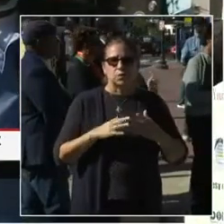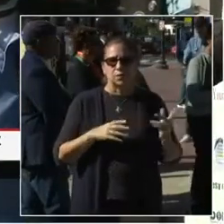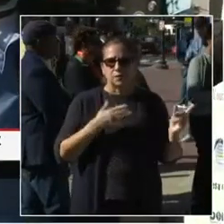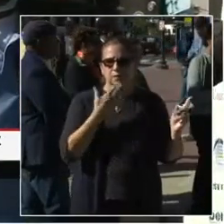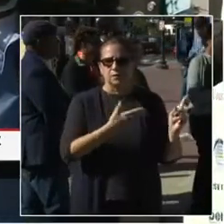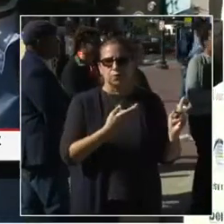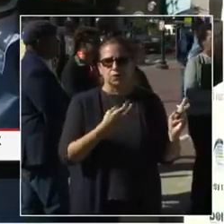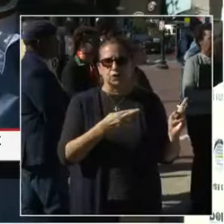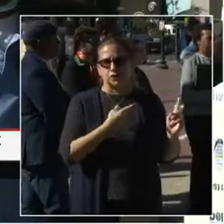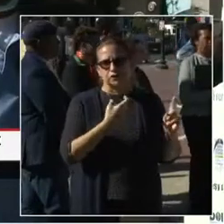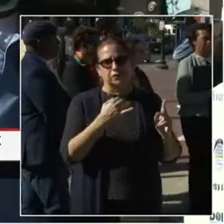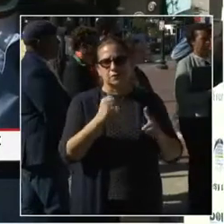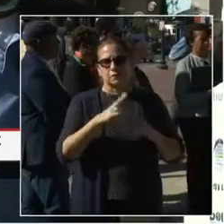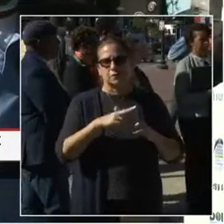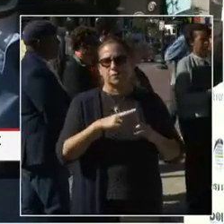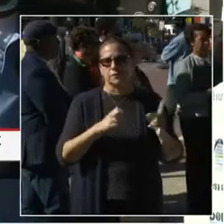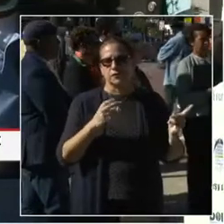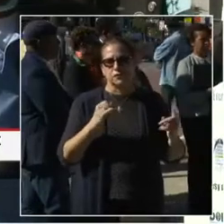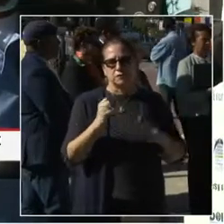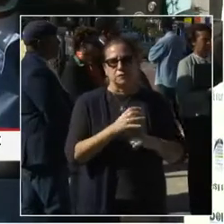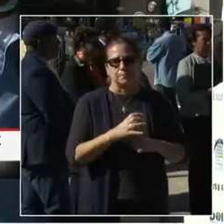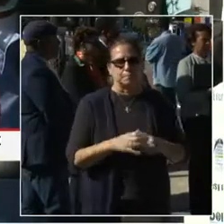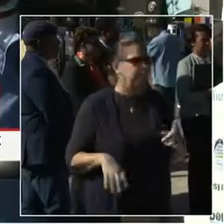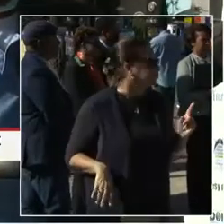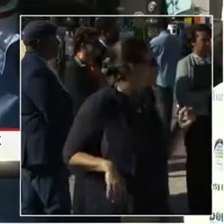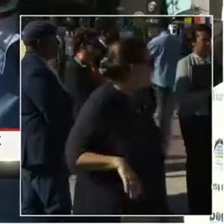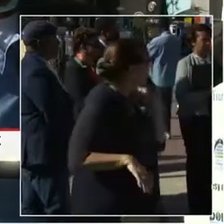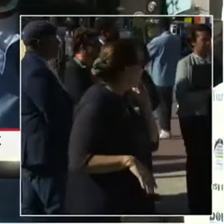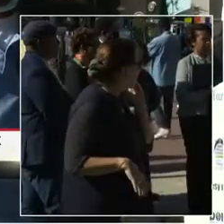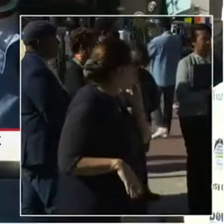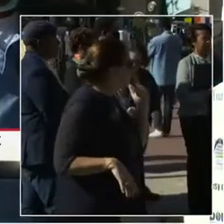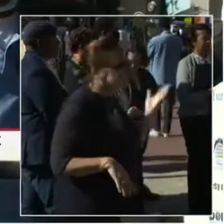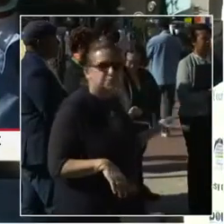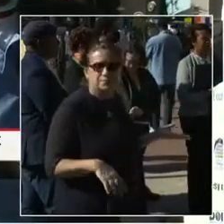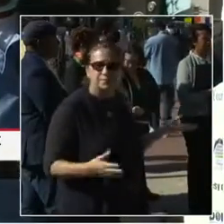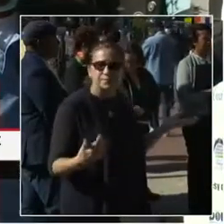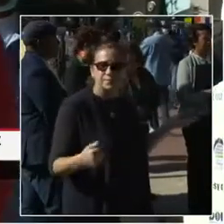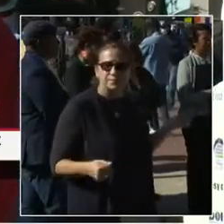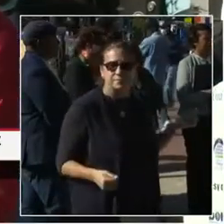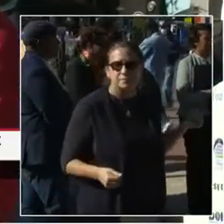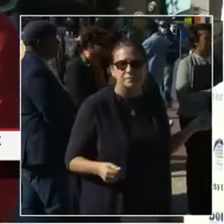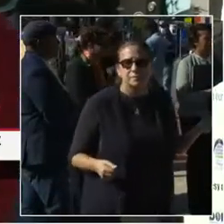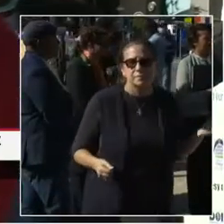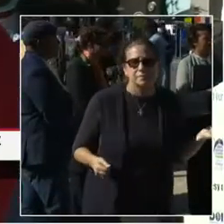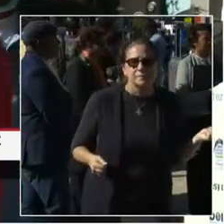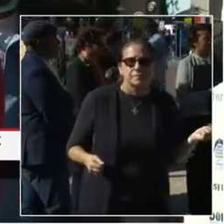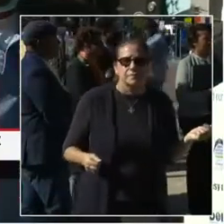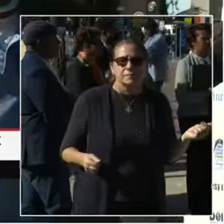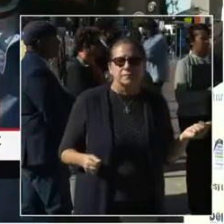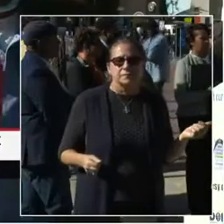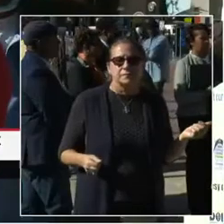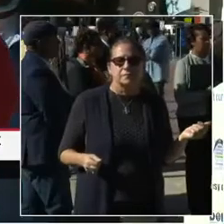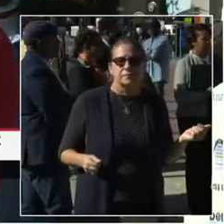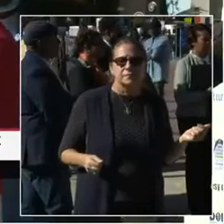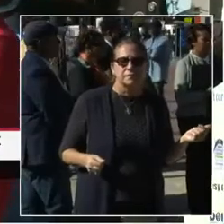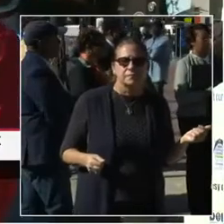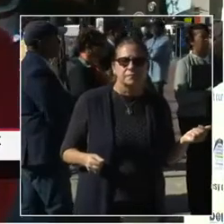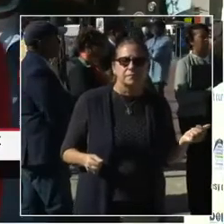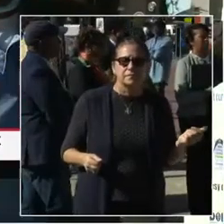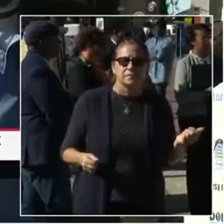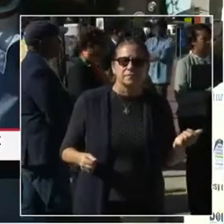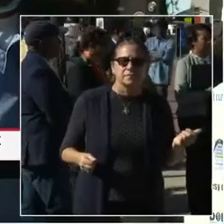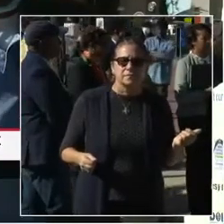close to the Minnesota Avenue location that we're opening. I went to 10th grade at Friendship Edison. A lot of my friends at the time worked at